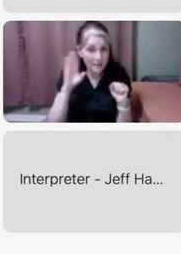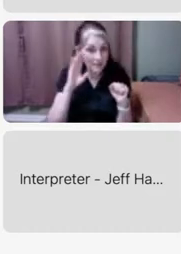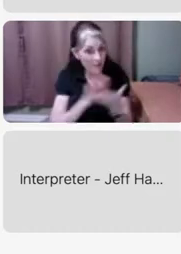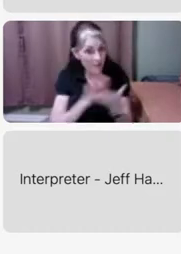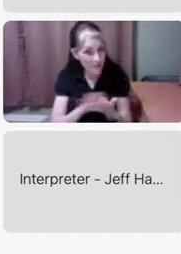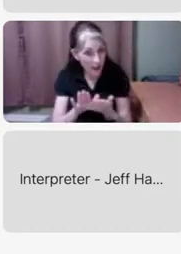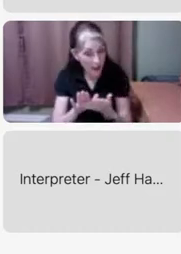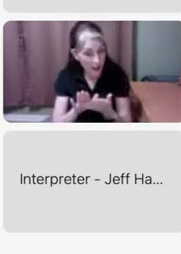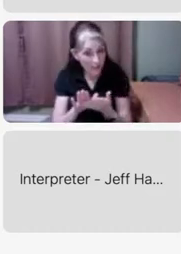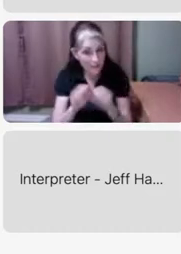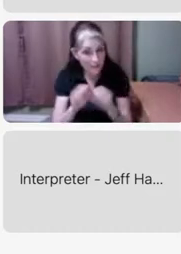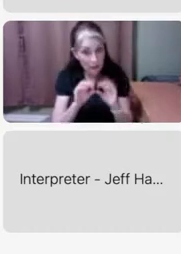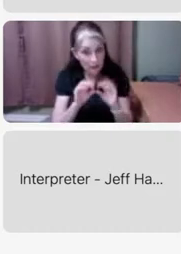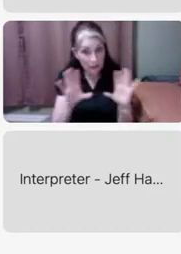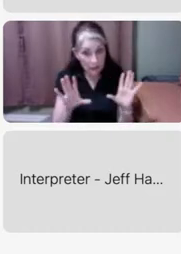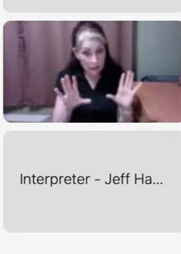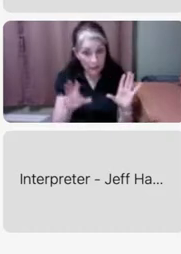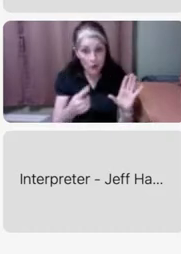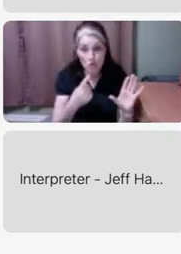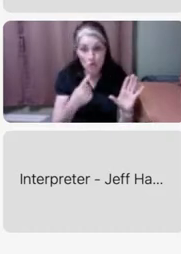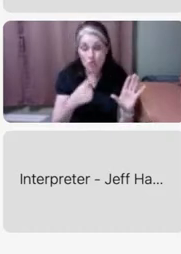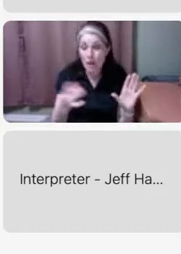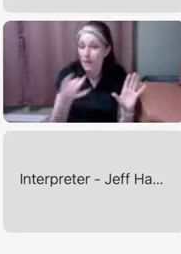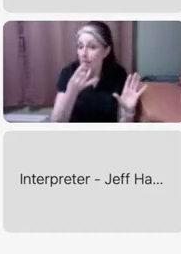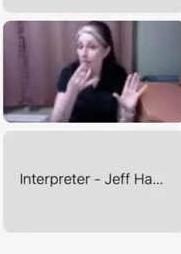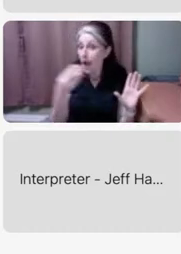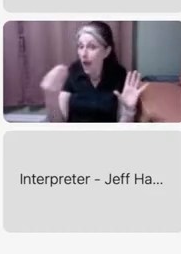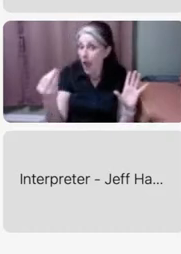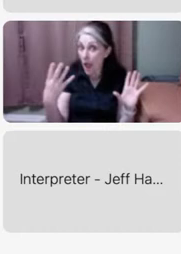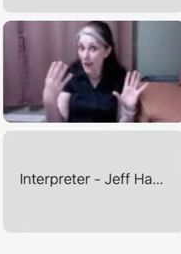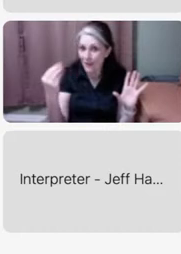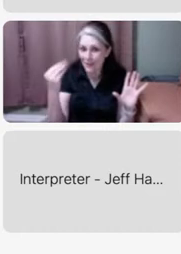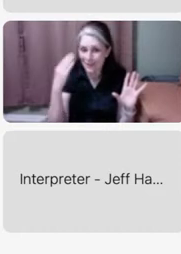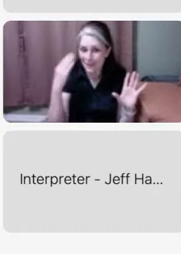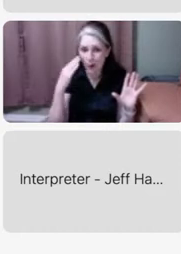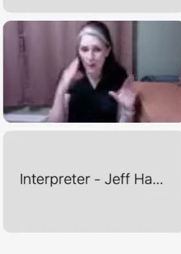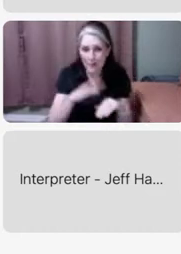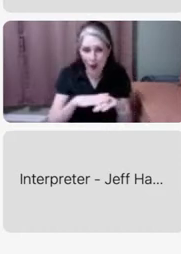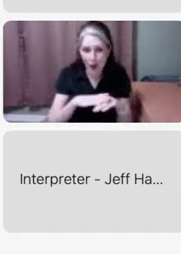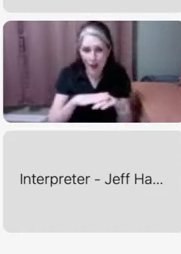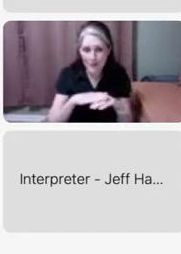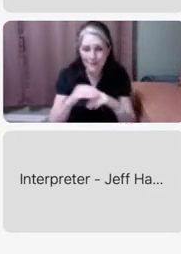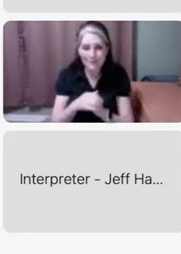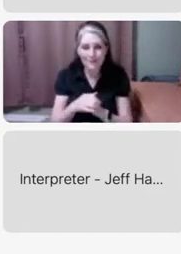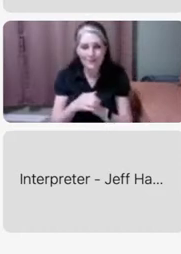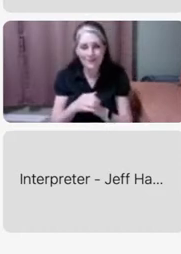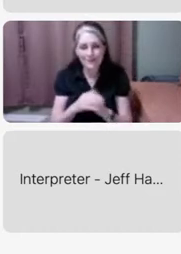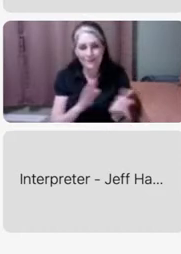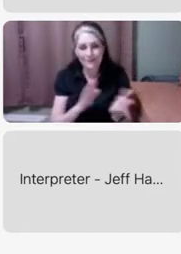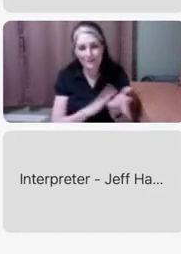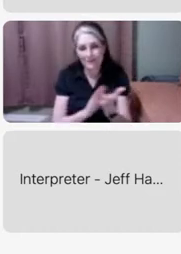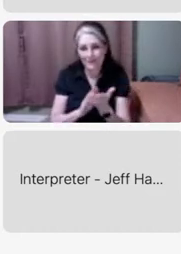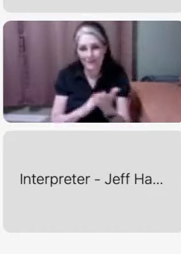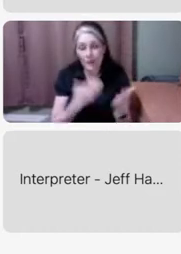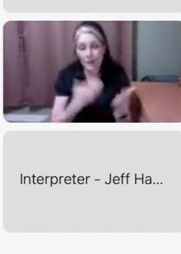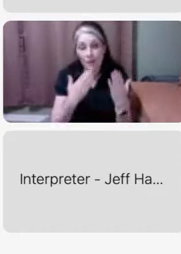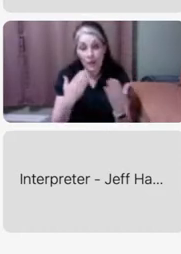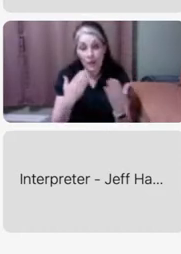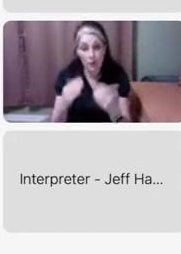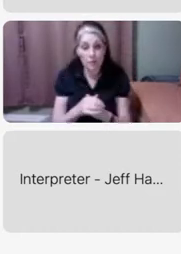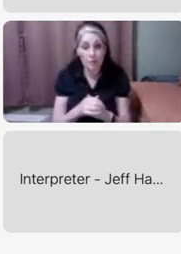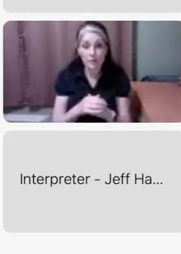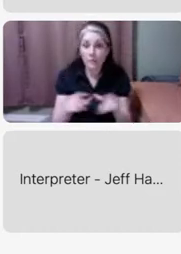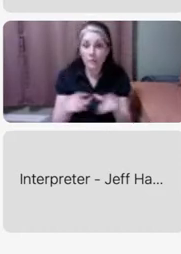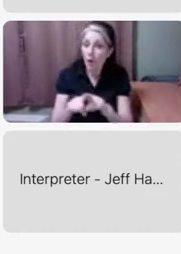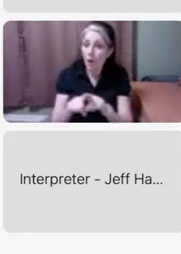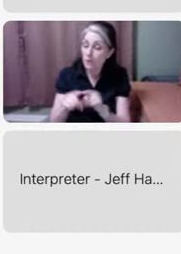got a little red light on there lets you know that the microphone's on so let's give it up for them so thank you i also wanted to share i was